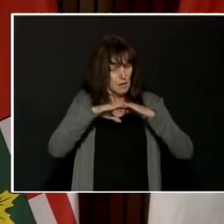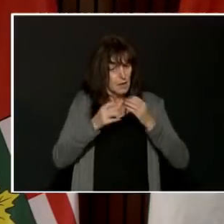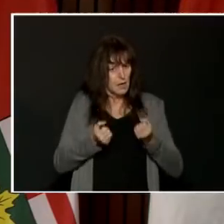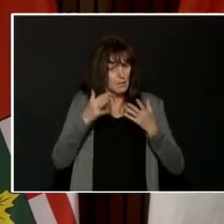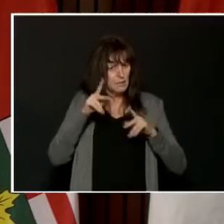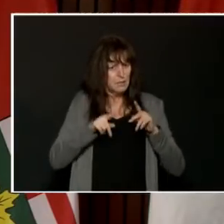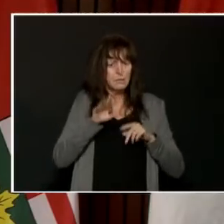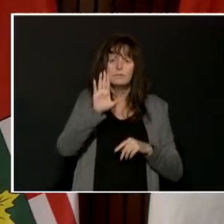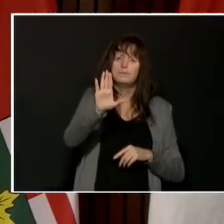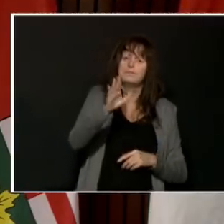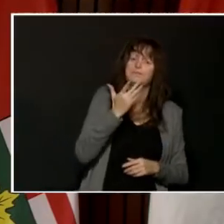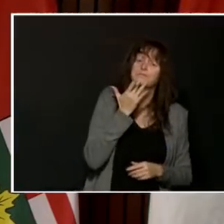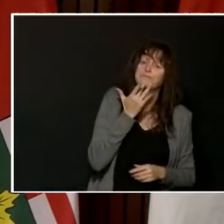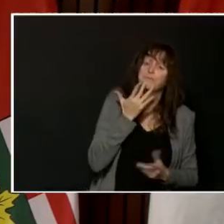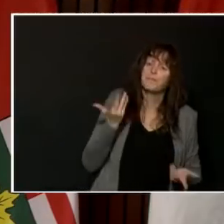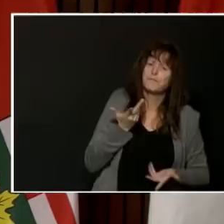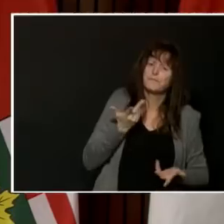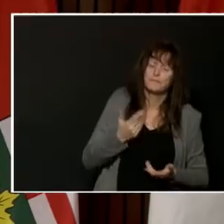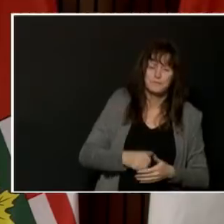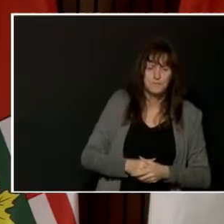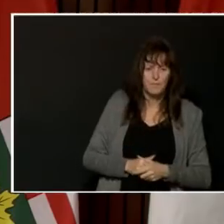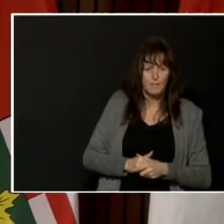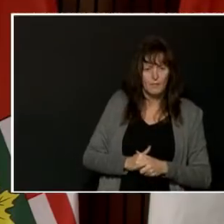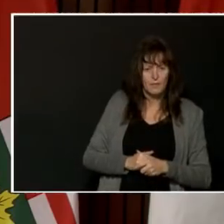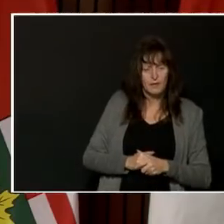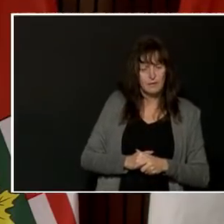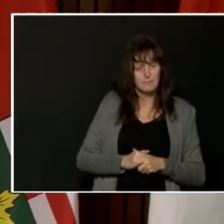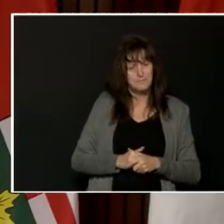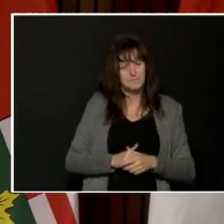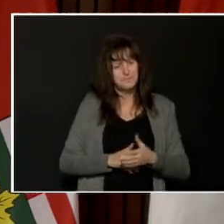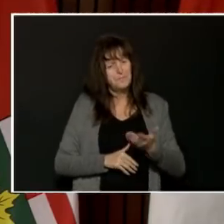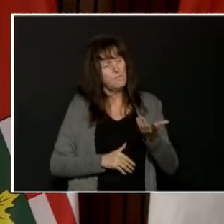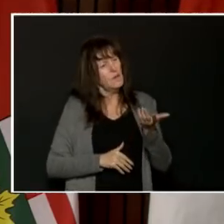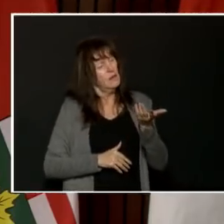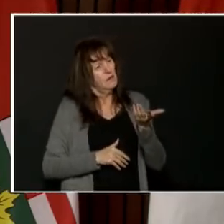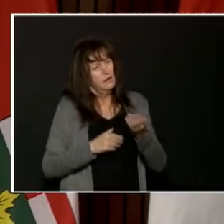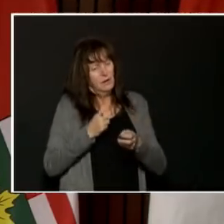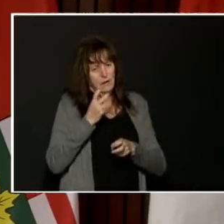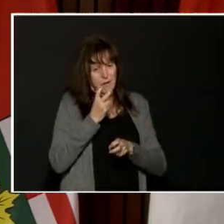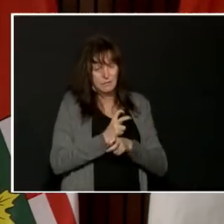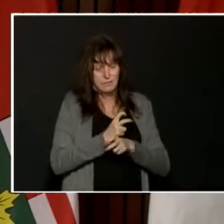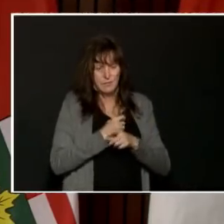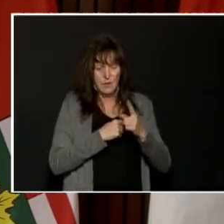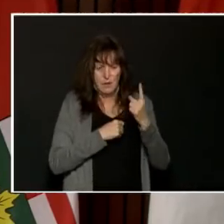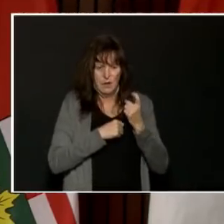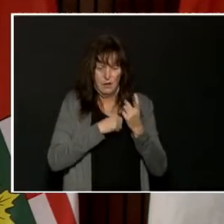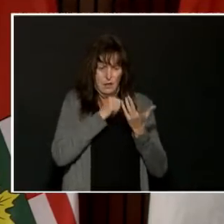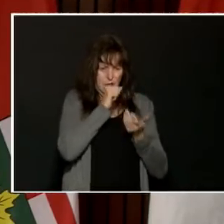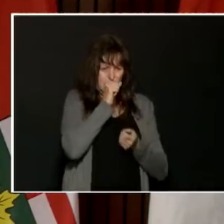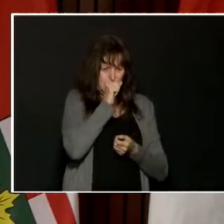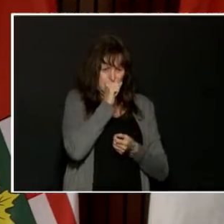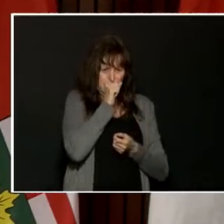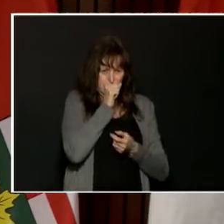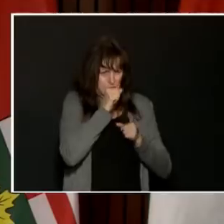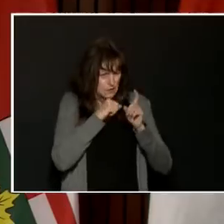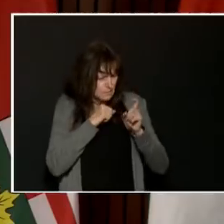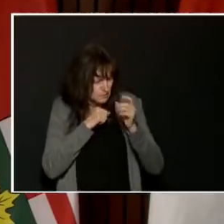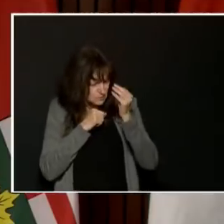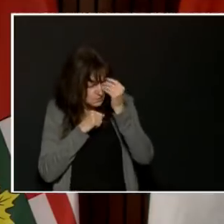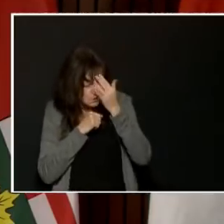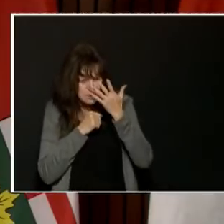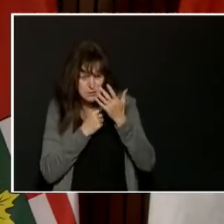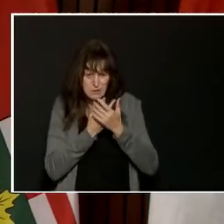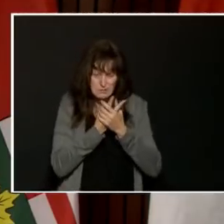So I think this is a really hard question, because it is a question that you have to consider both the impact